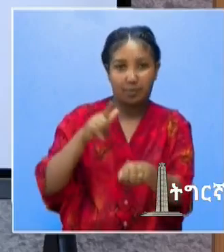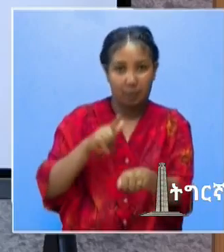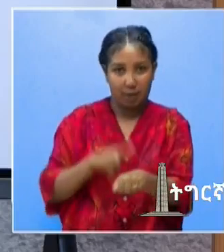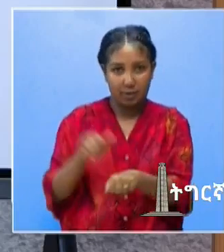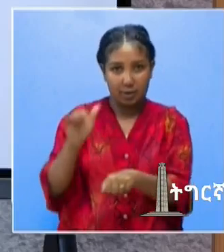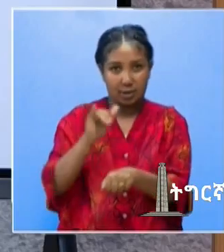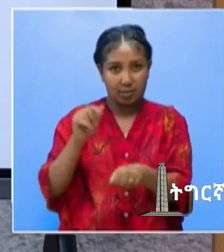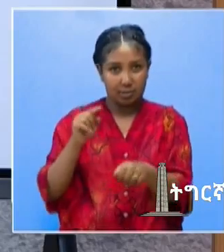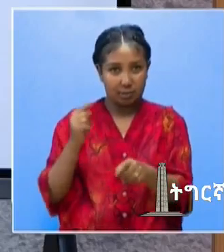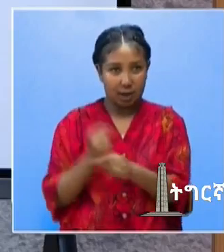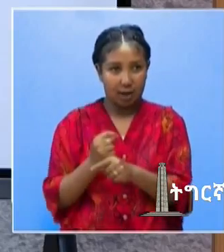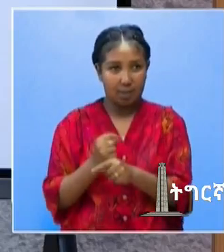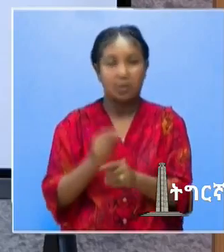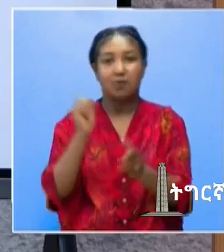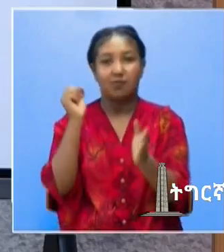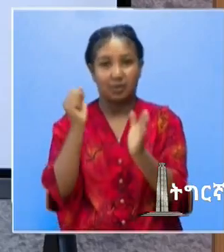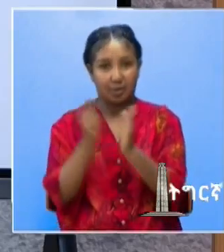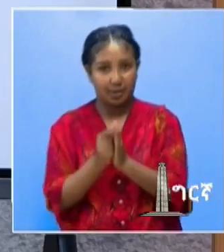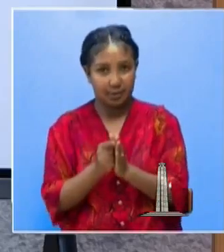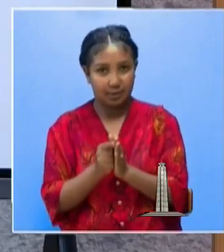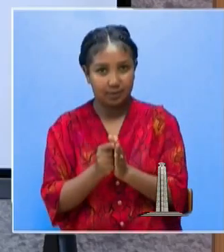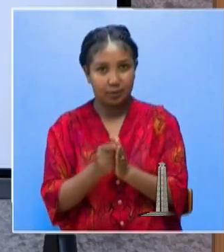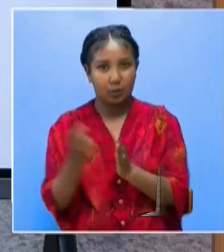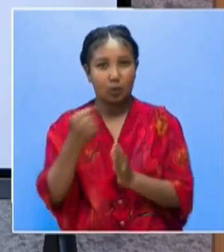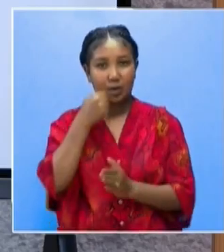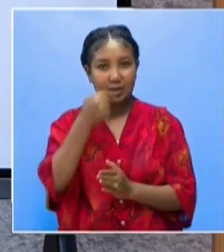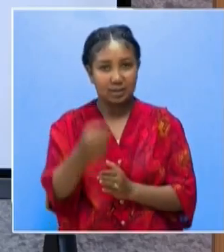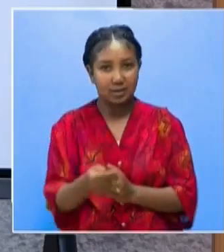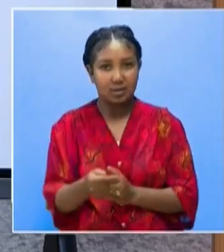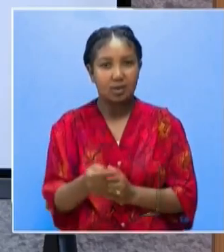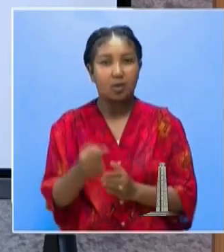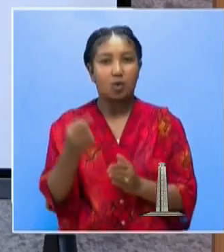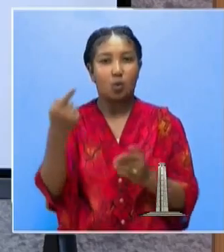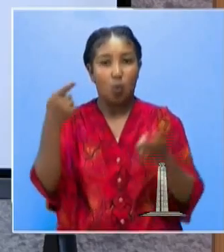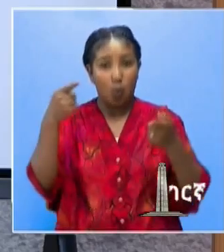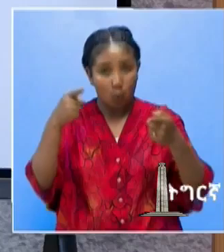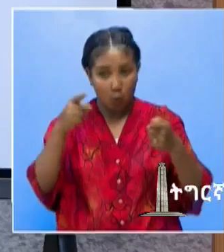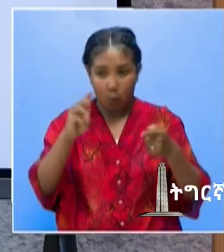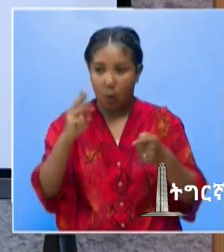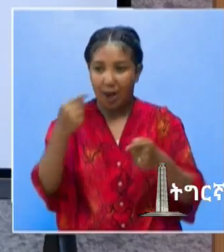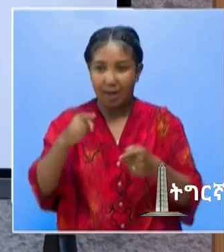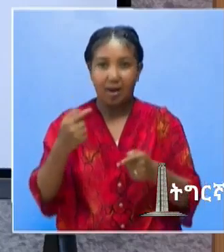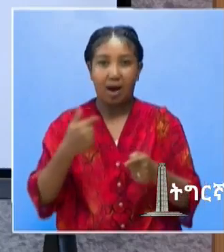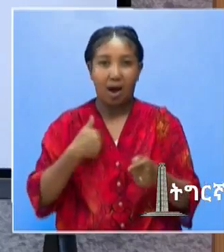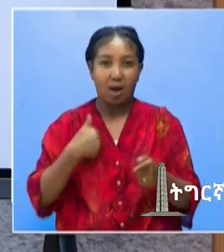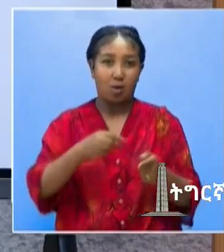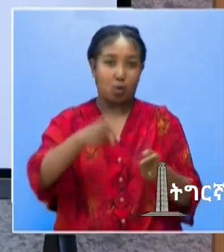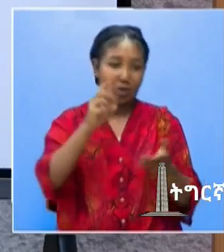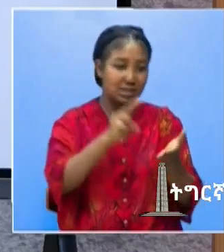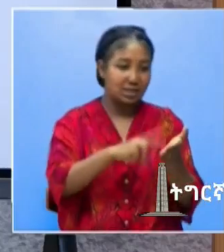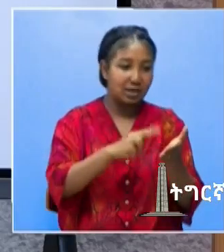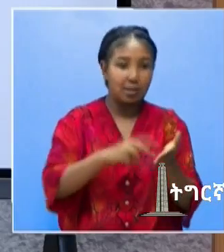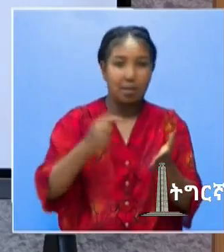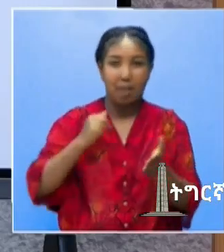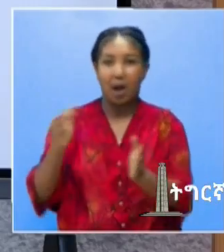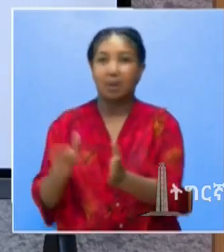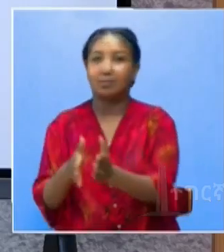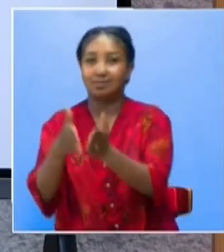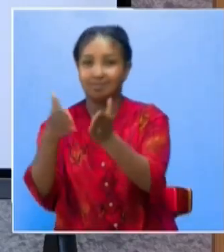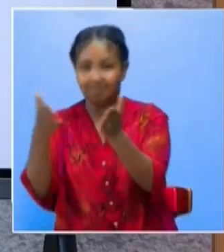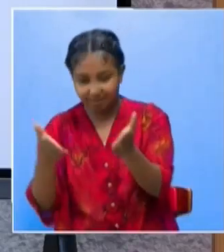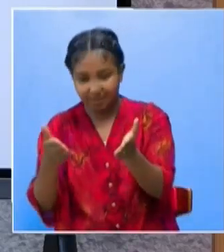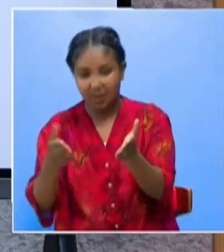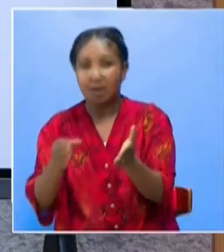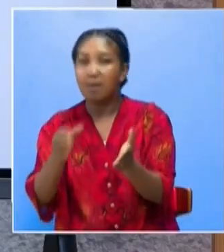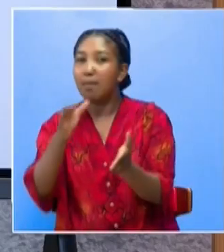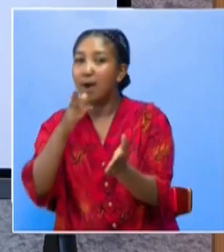same time. For example, we can say, while I was reading my exercise book, my